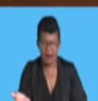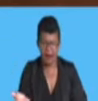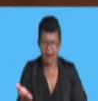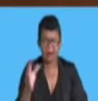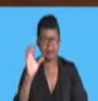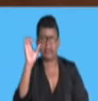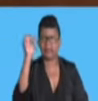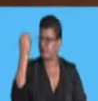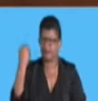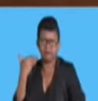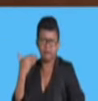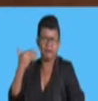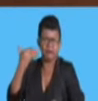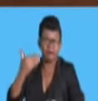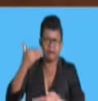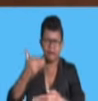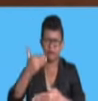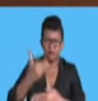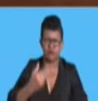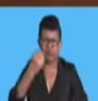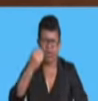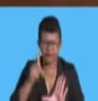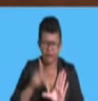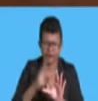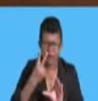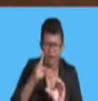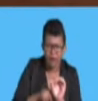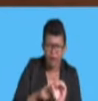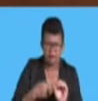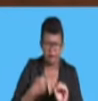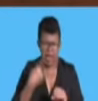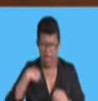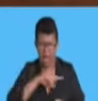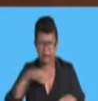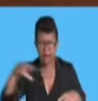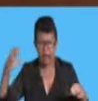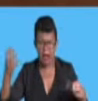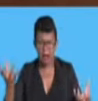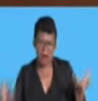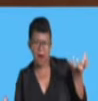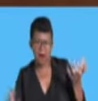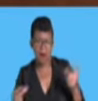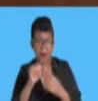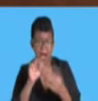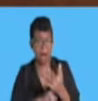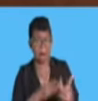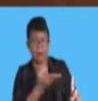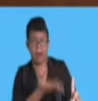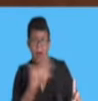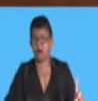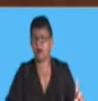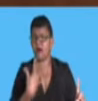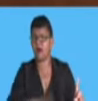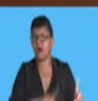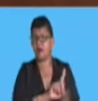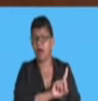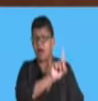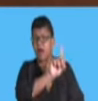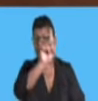successively for 12 years. Further enhanced by our Prime Minister's international profile, afforded by